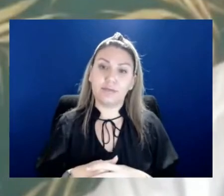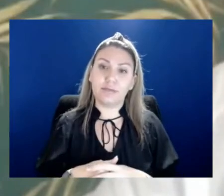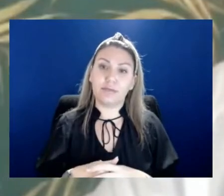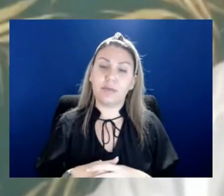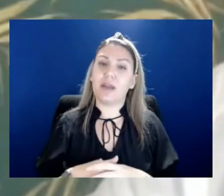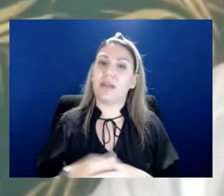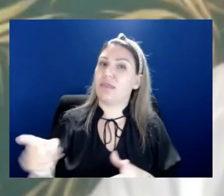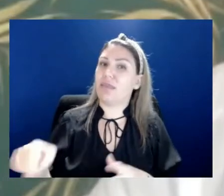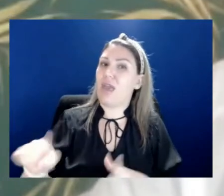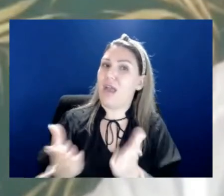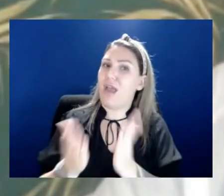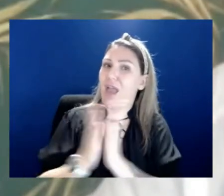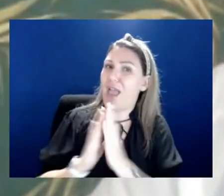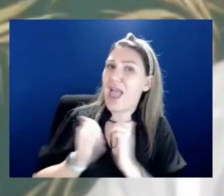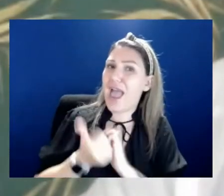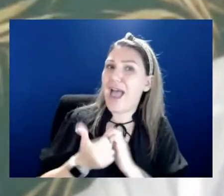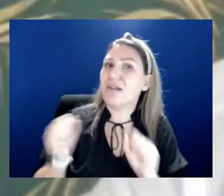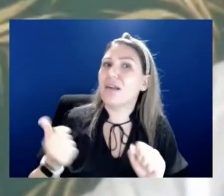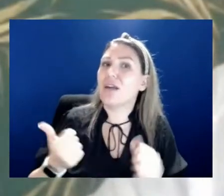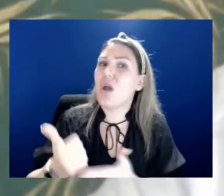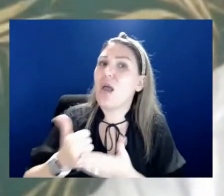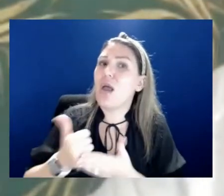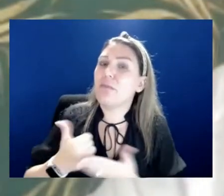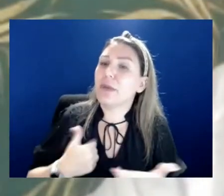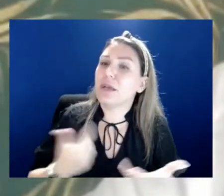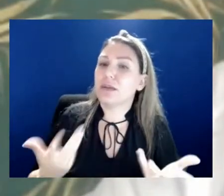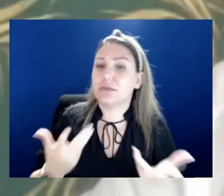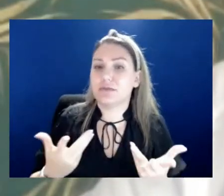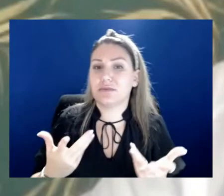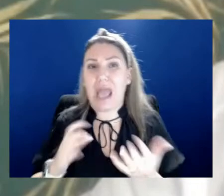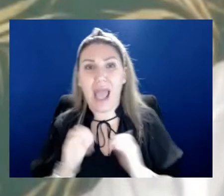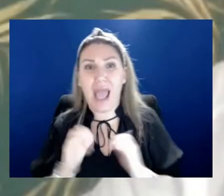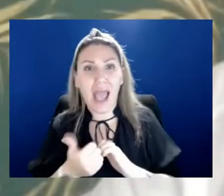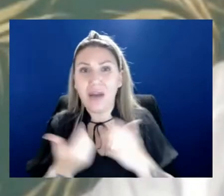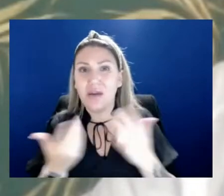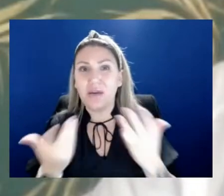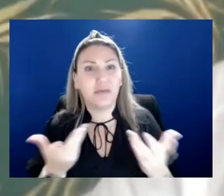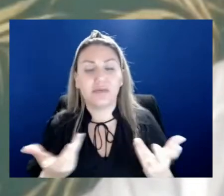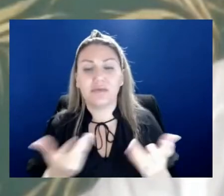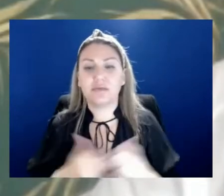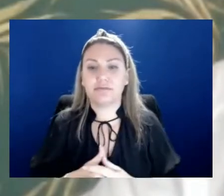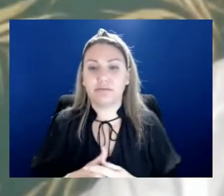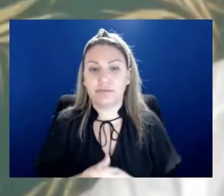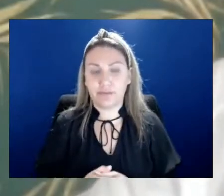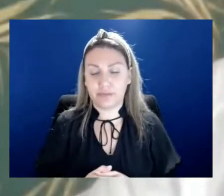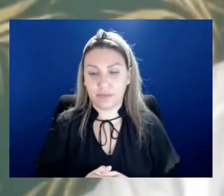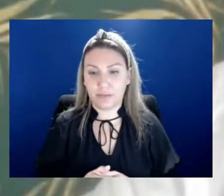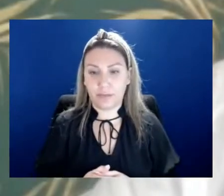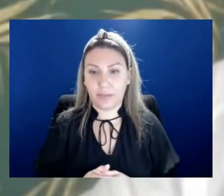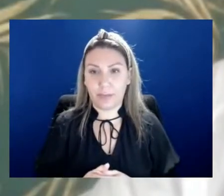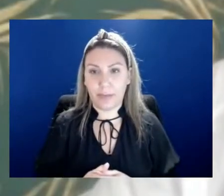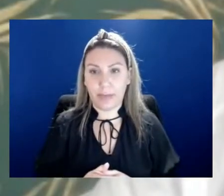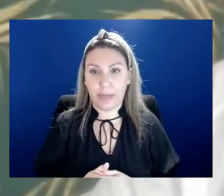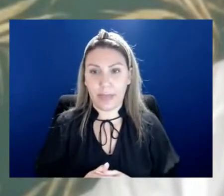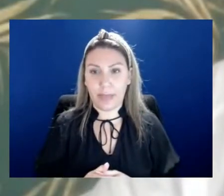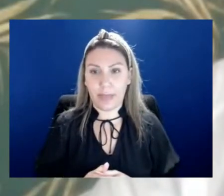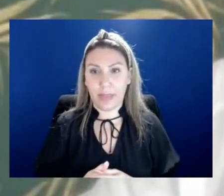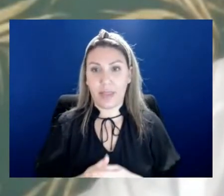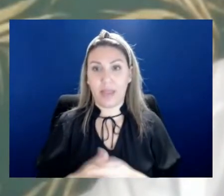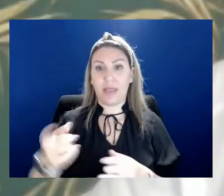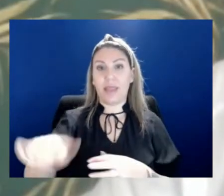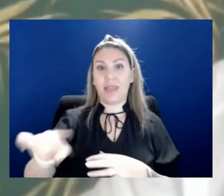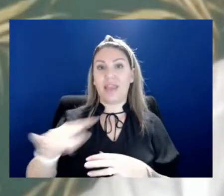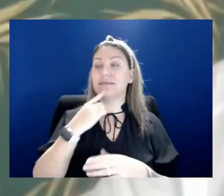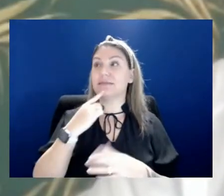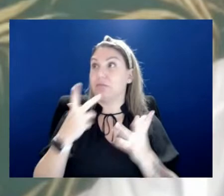help them, how we can treat this, and they say they doesn't get any bandages.